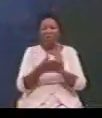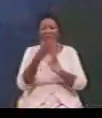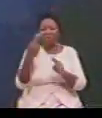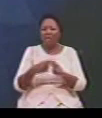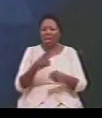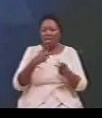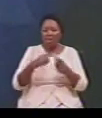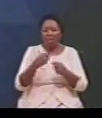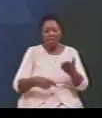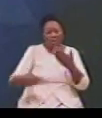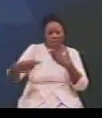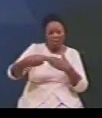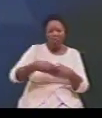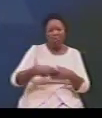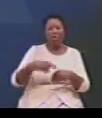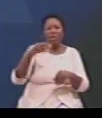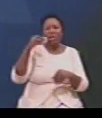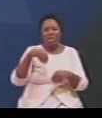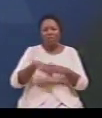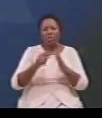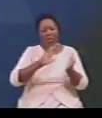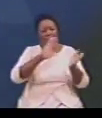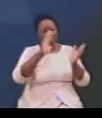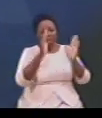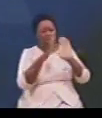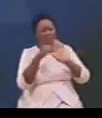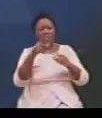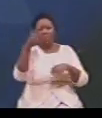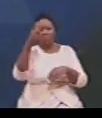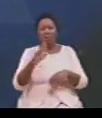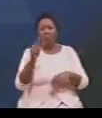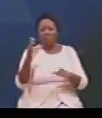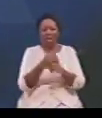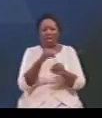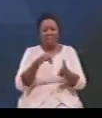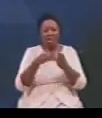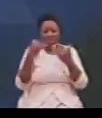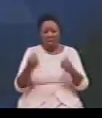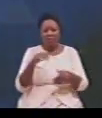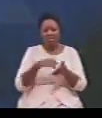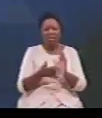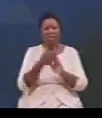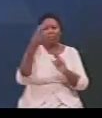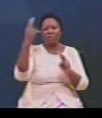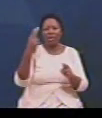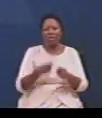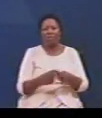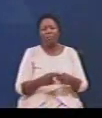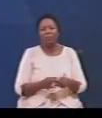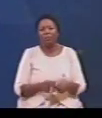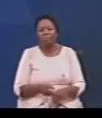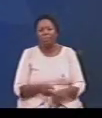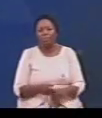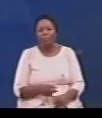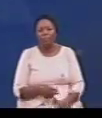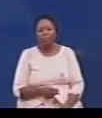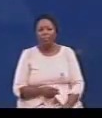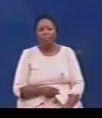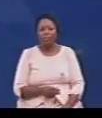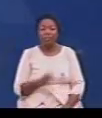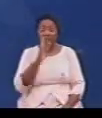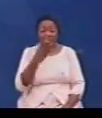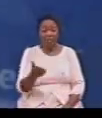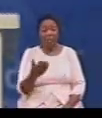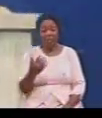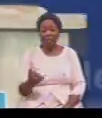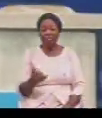And your restoration into the presence of God. You are going to get it right now in Jesus' name. Are you